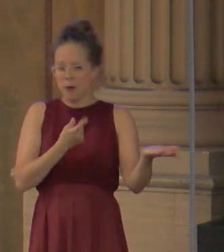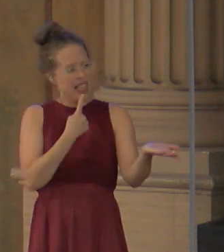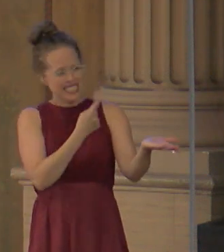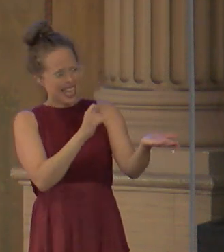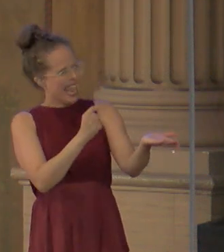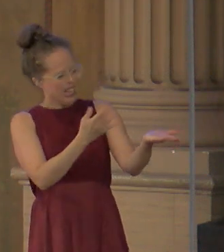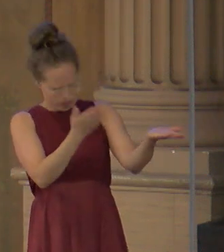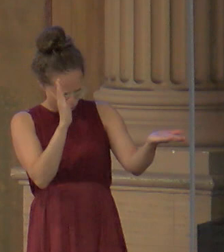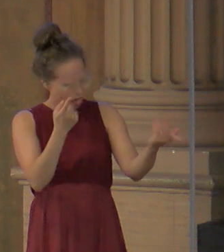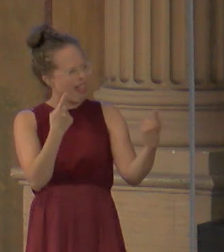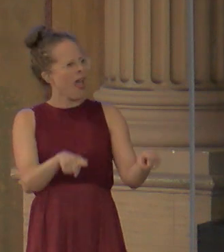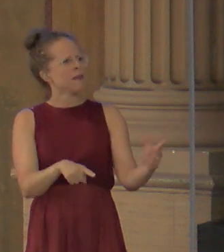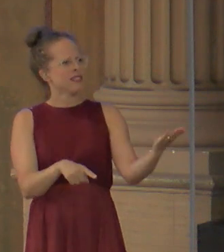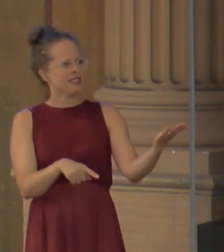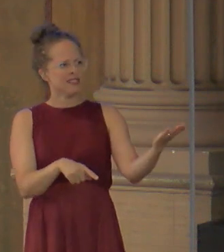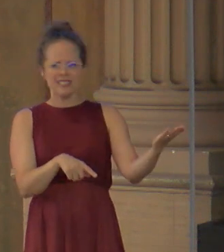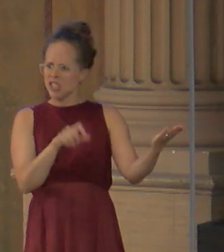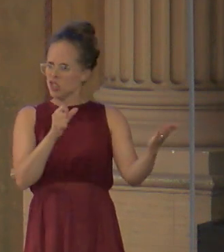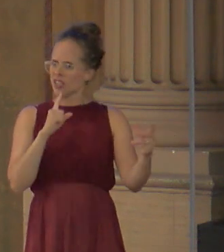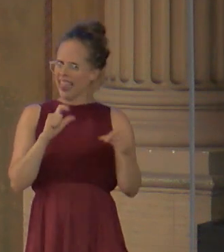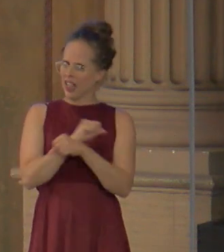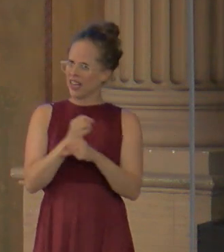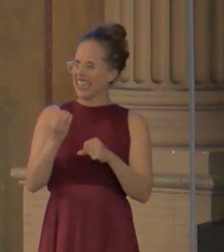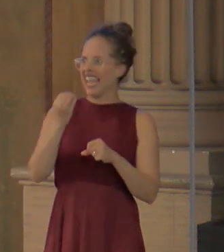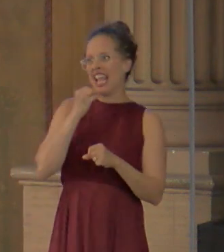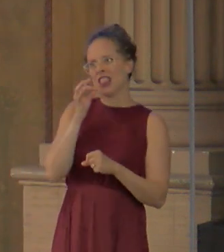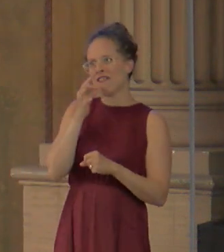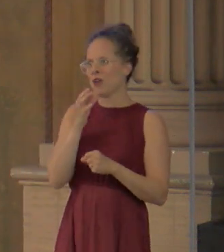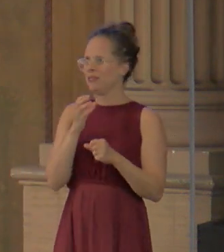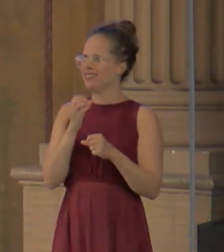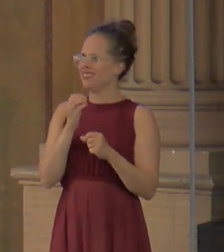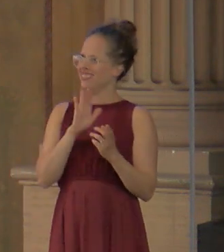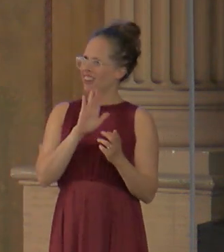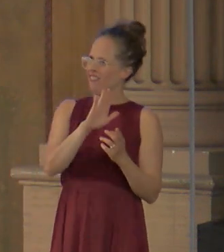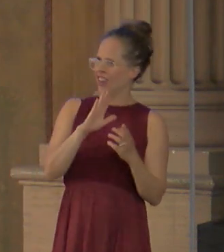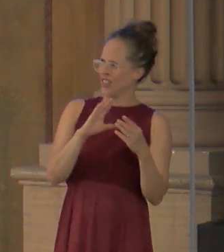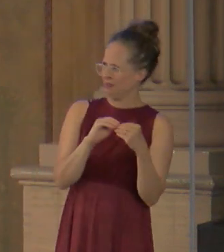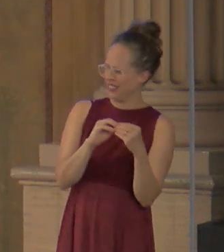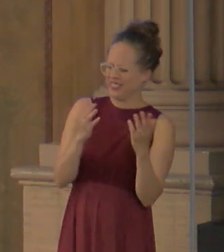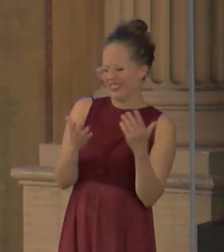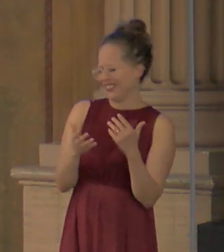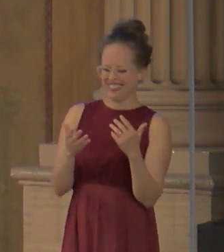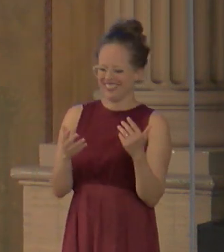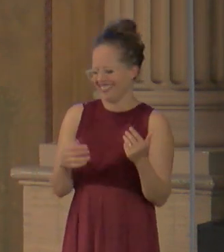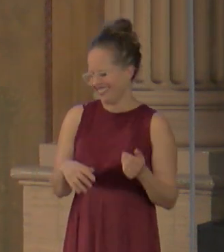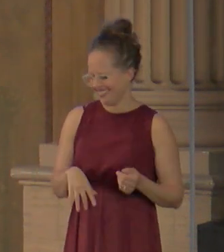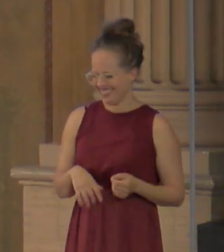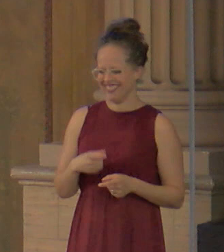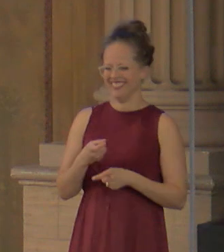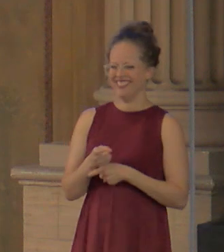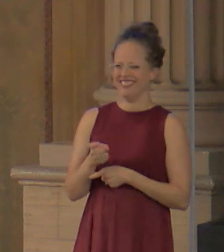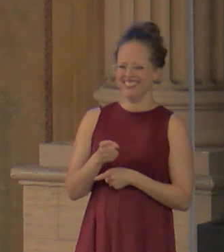She can literally eat the fruits of her speech, as Proverbs 18:21 it talks about.